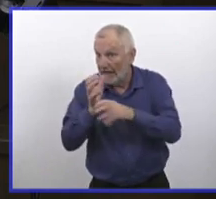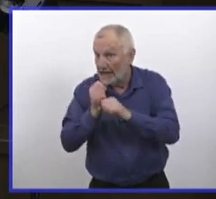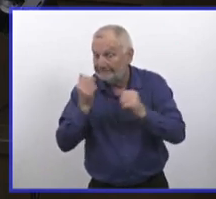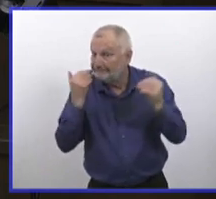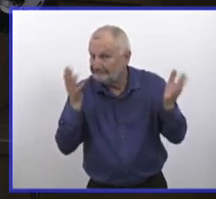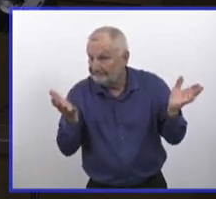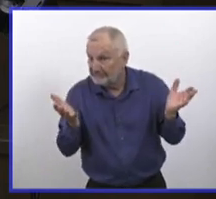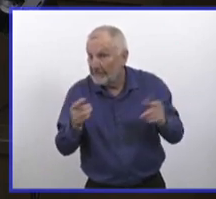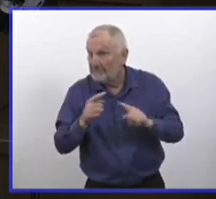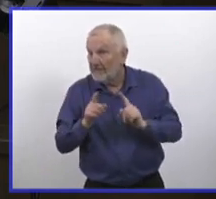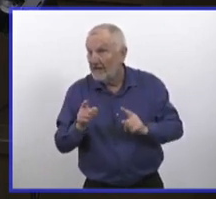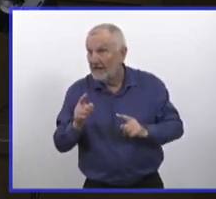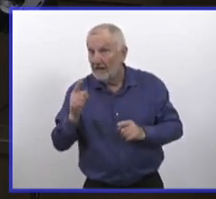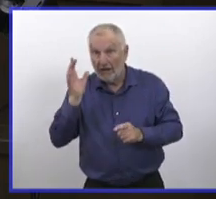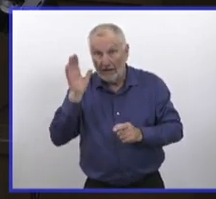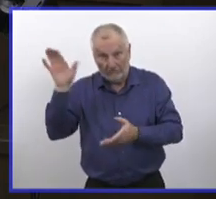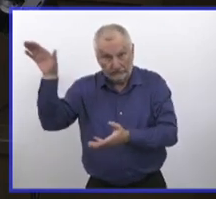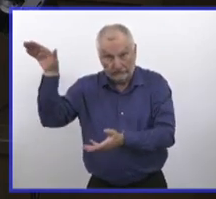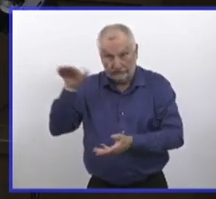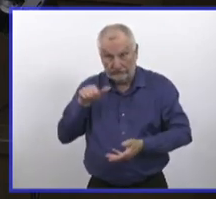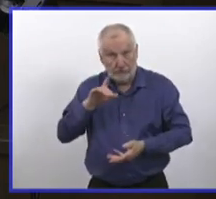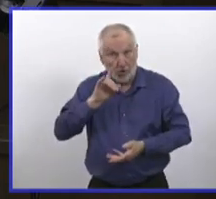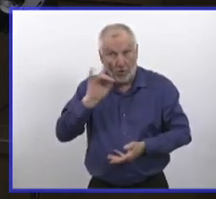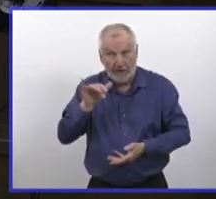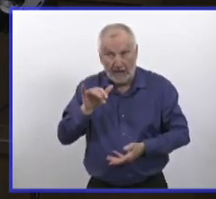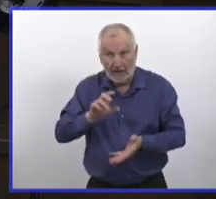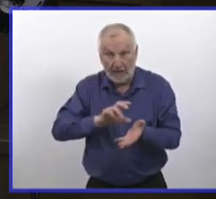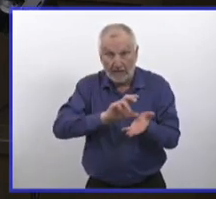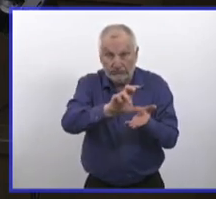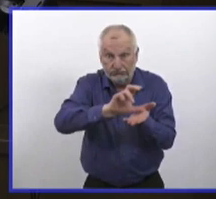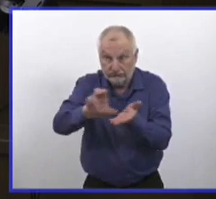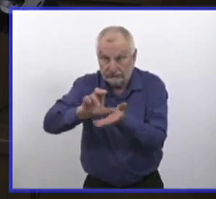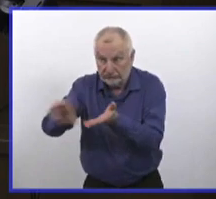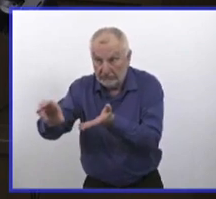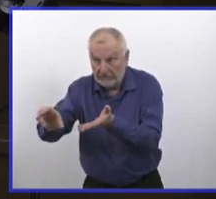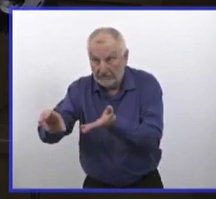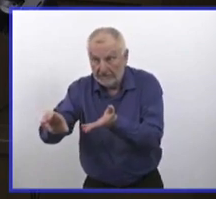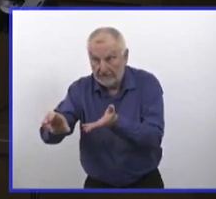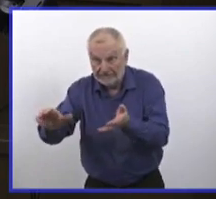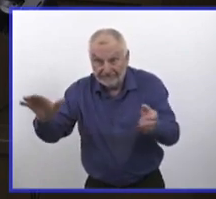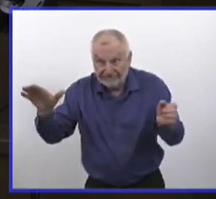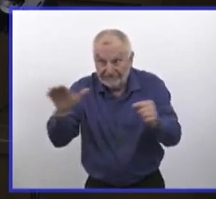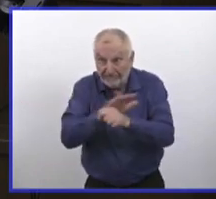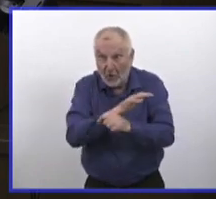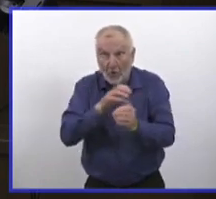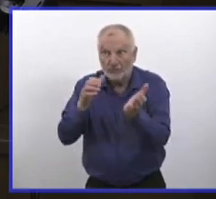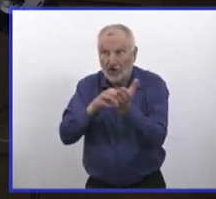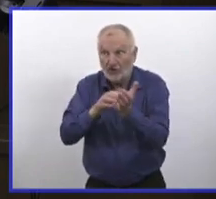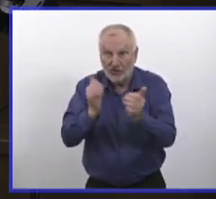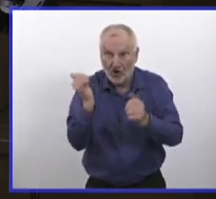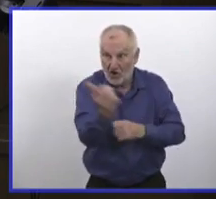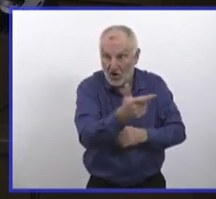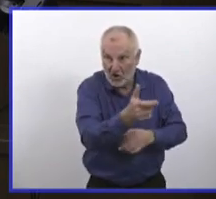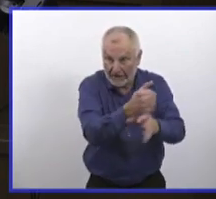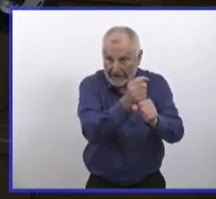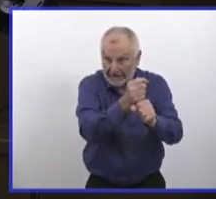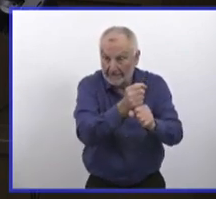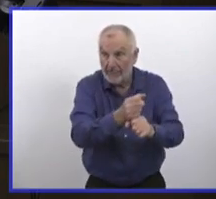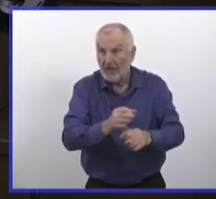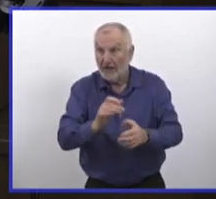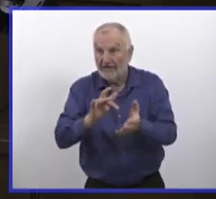the forecast for deliveries, by what date do you think we could fully flex the capacity of physicians and pharmacists?